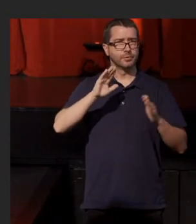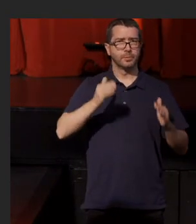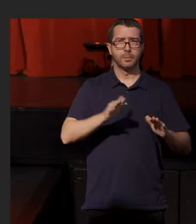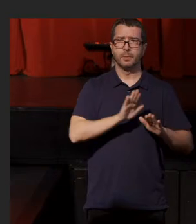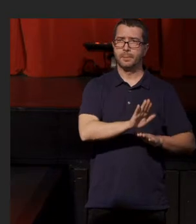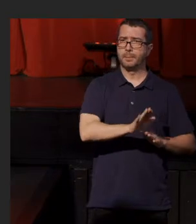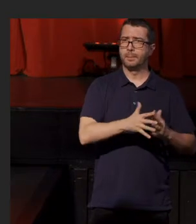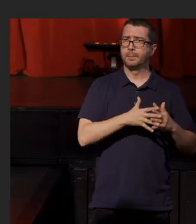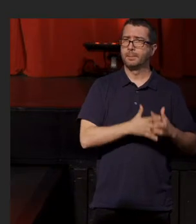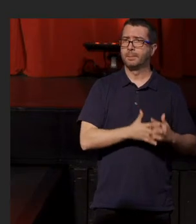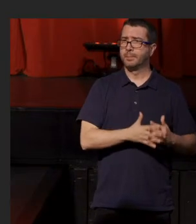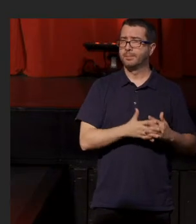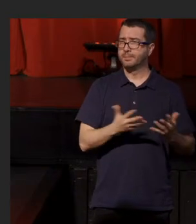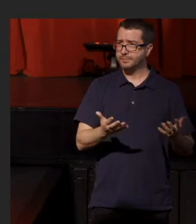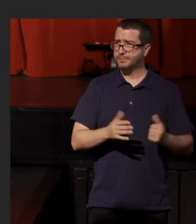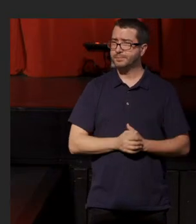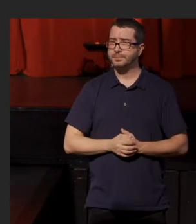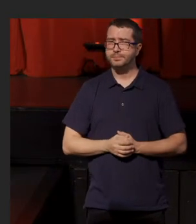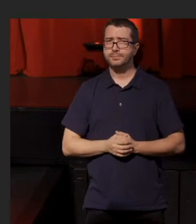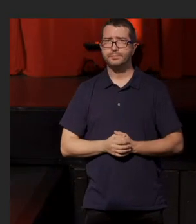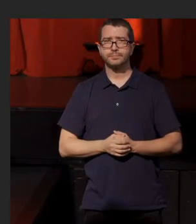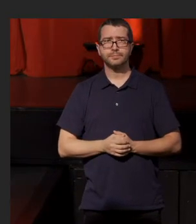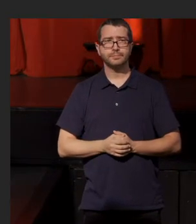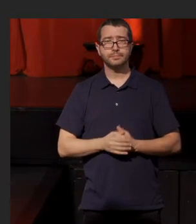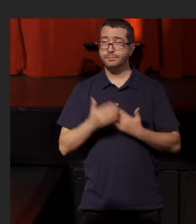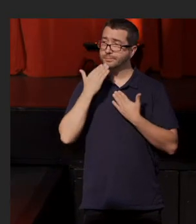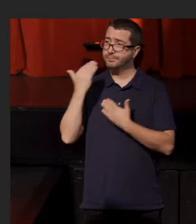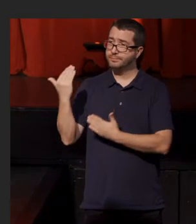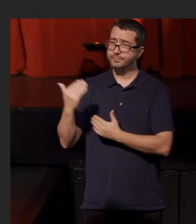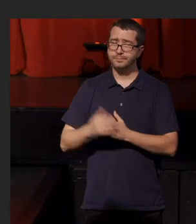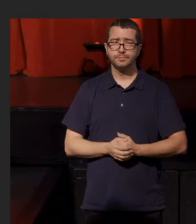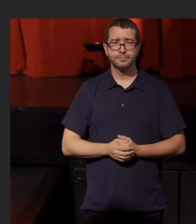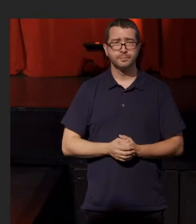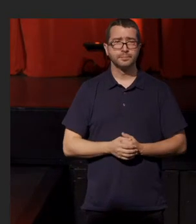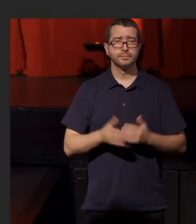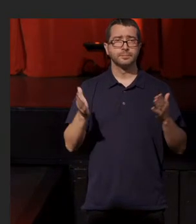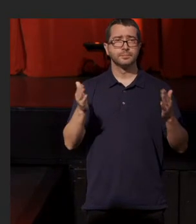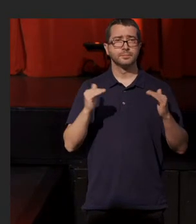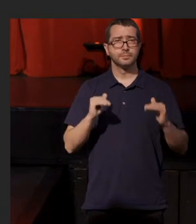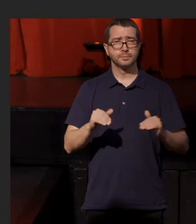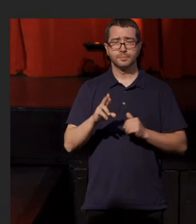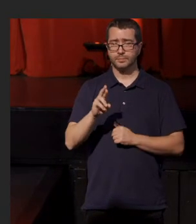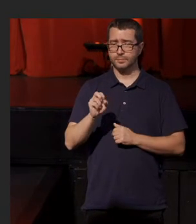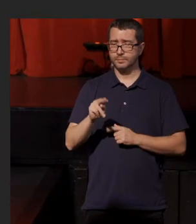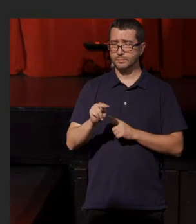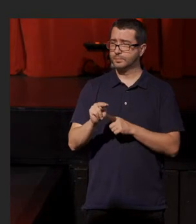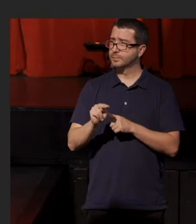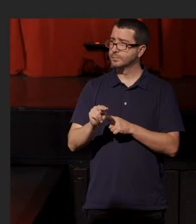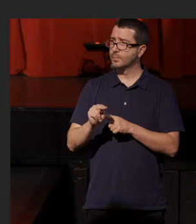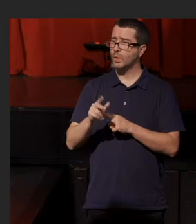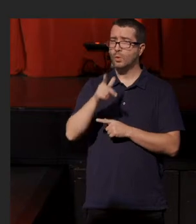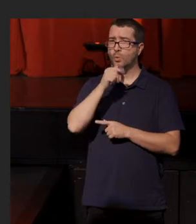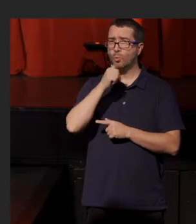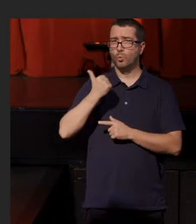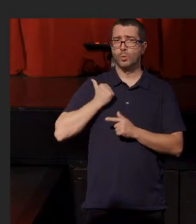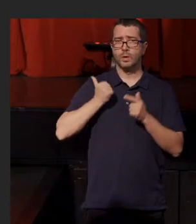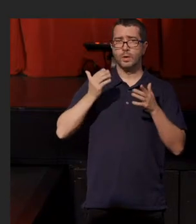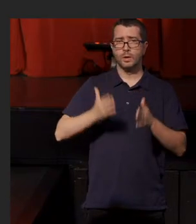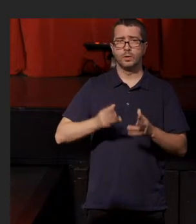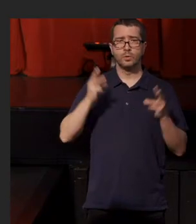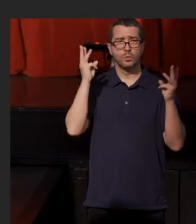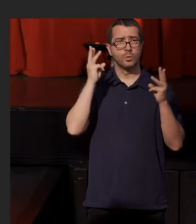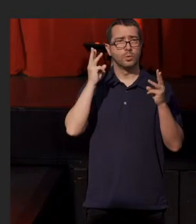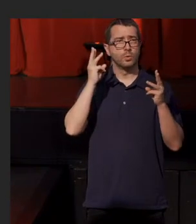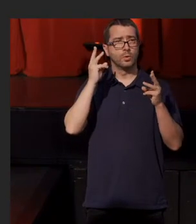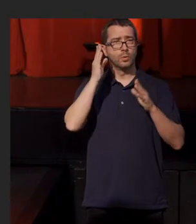up polarized or not. Thank you. Question for Ron. Whom should Canadians worry about the most when it comes